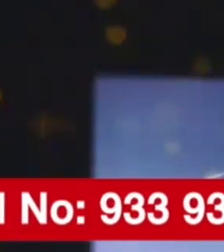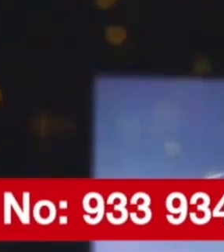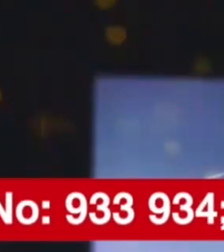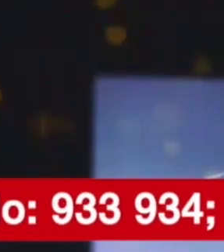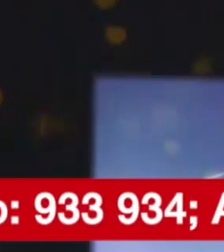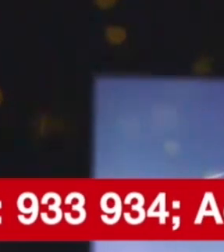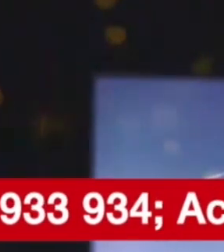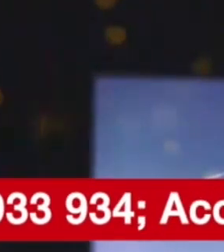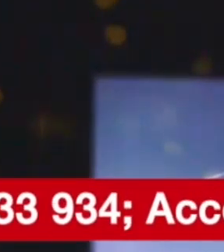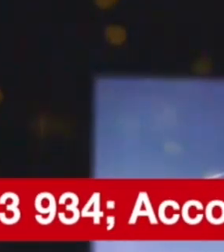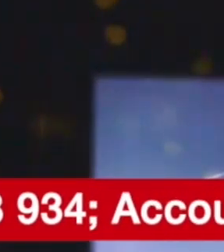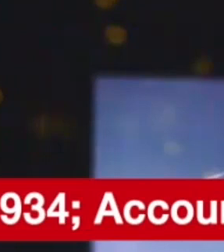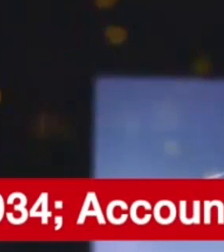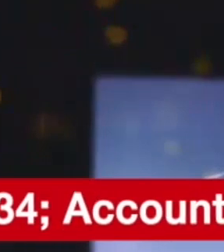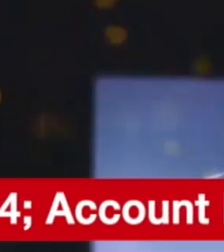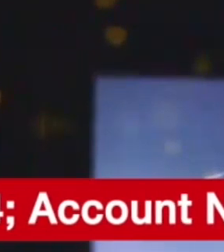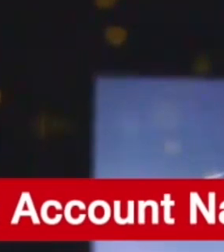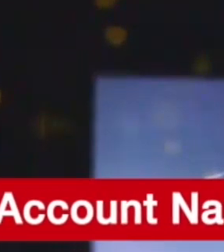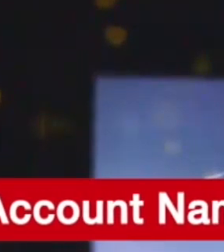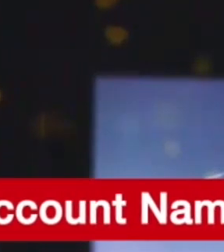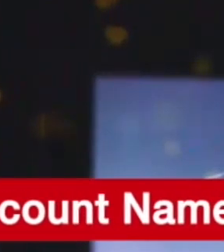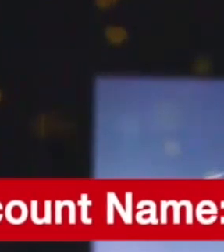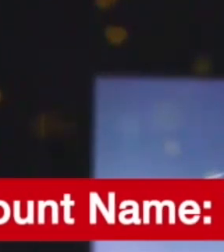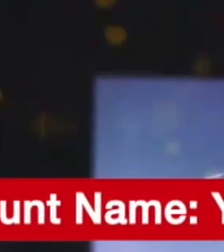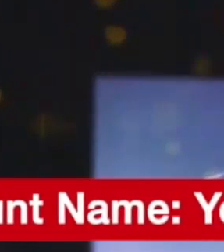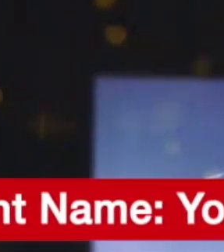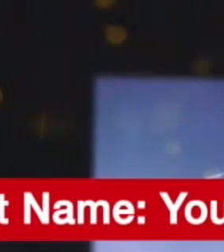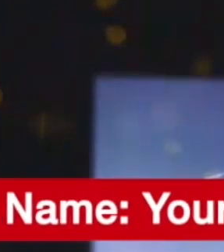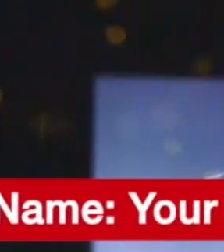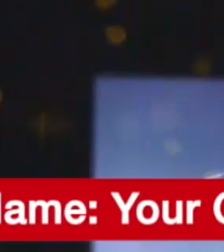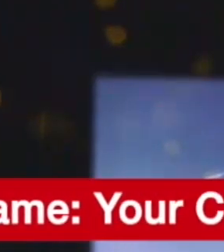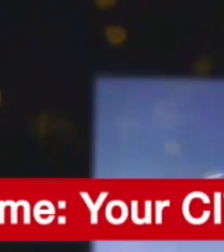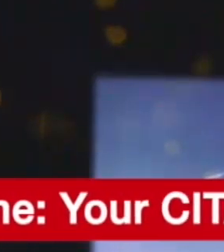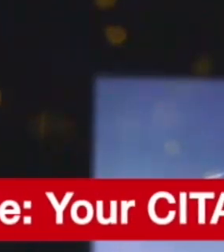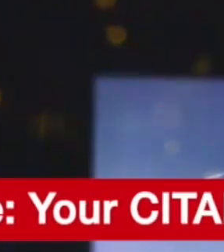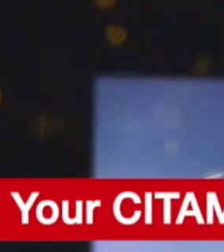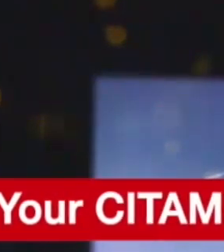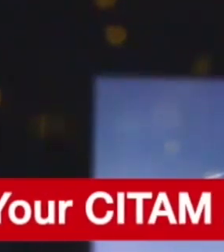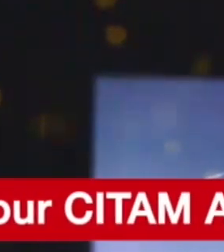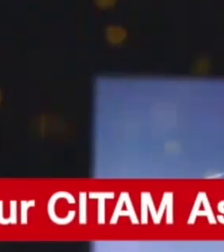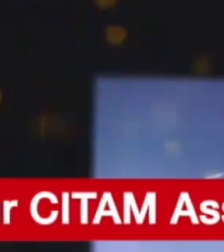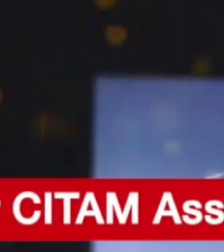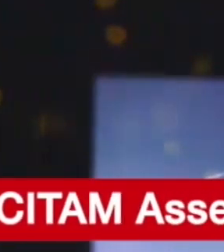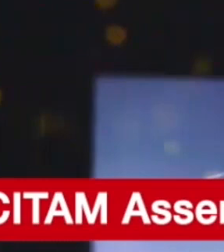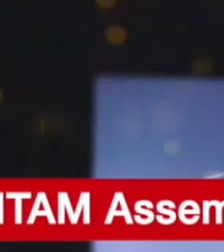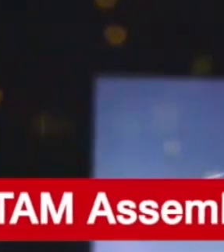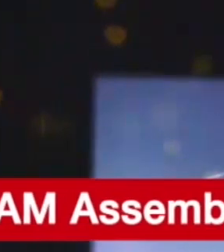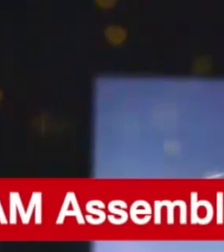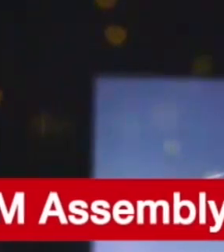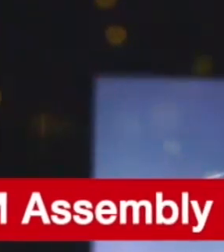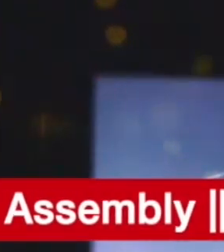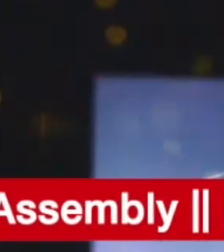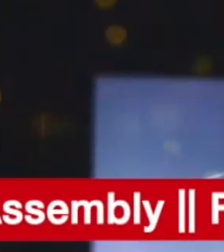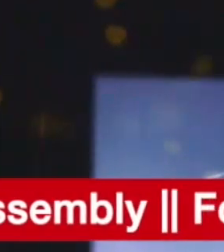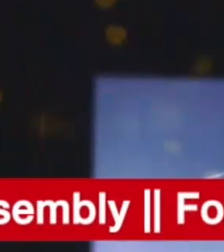the Reverend Juliet Mahugu. But before then, we are going to have a special music by our sister Eunice